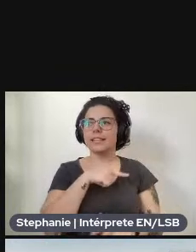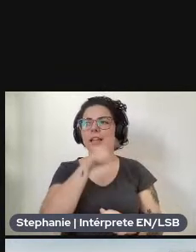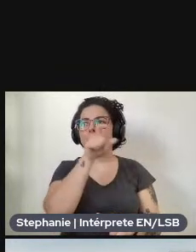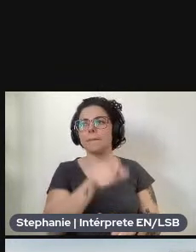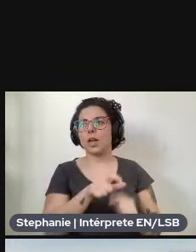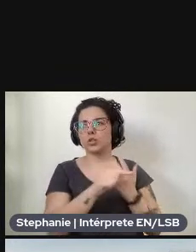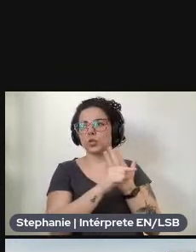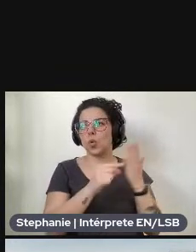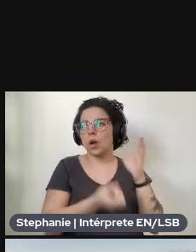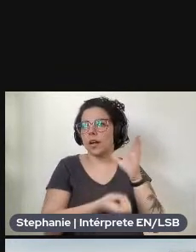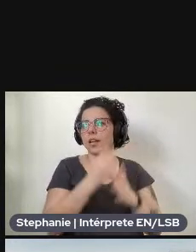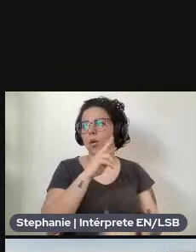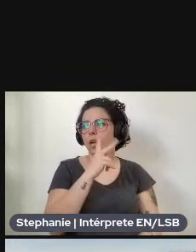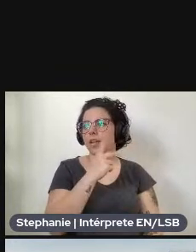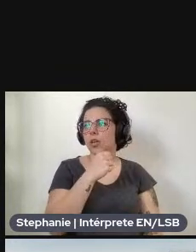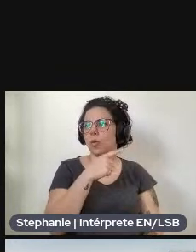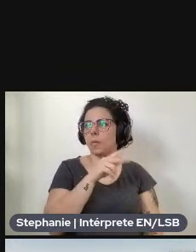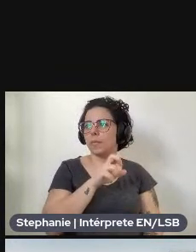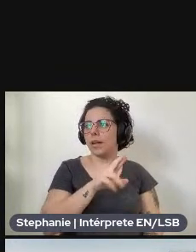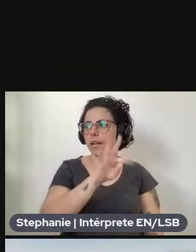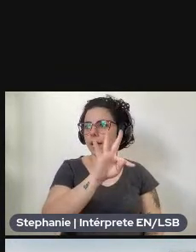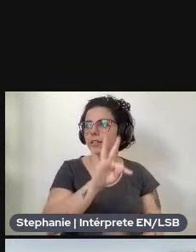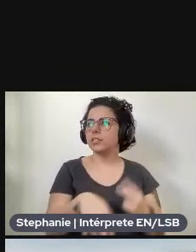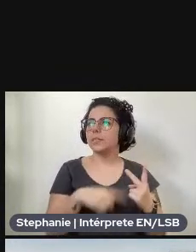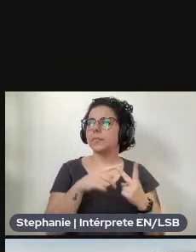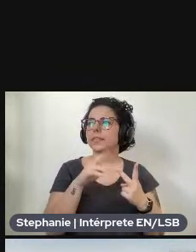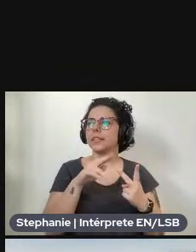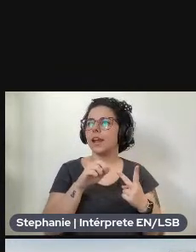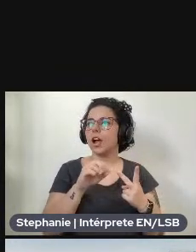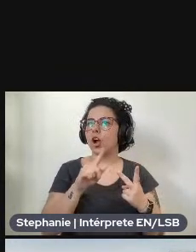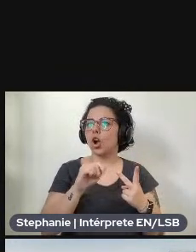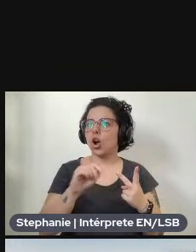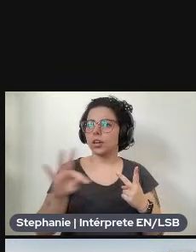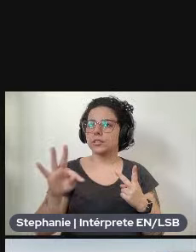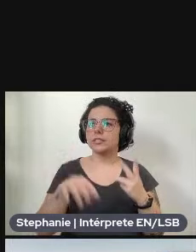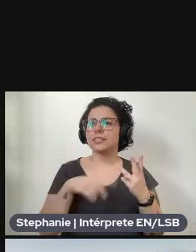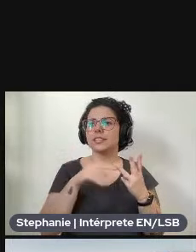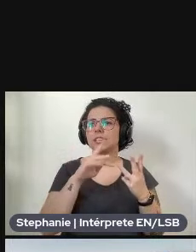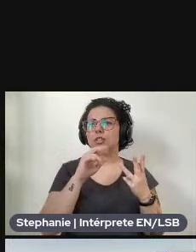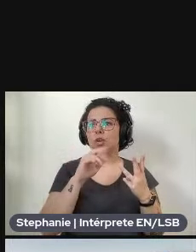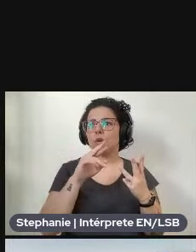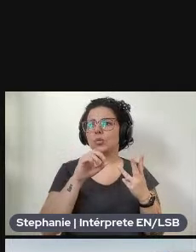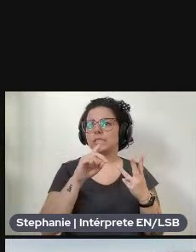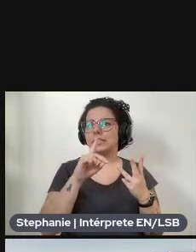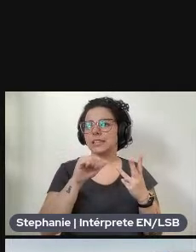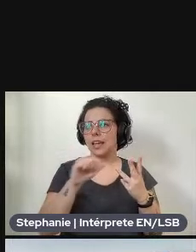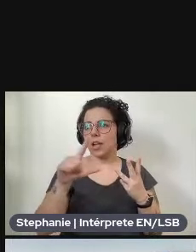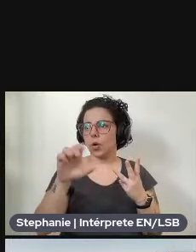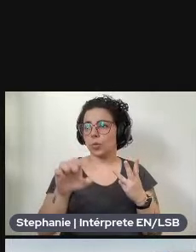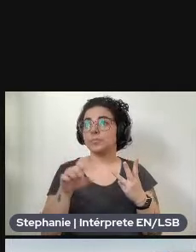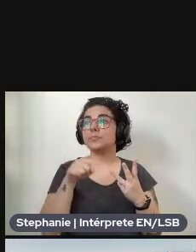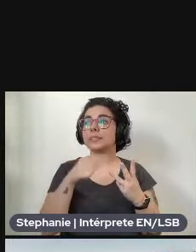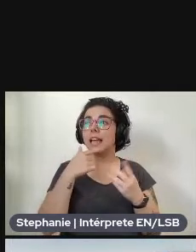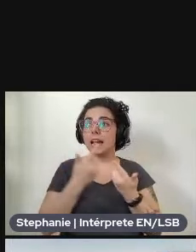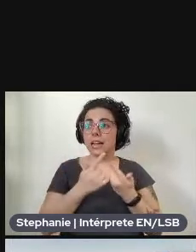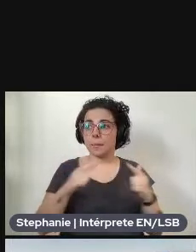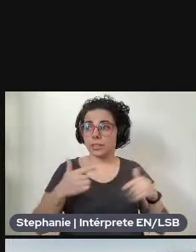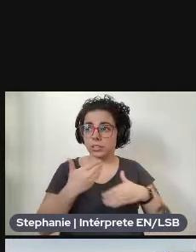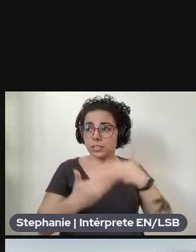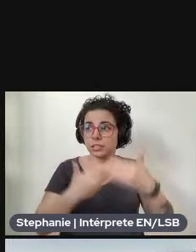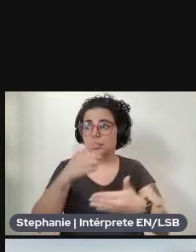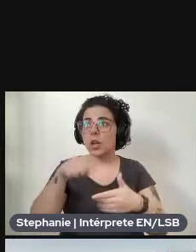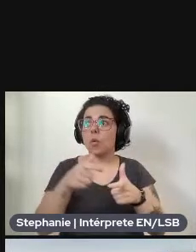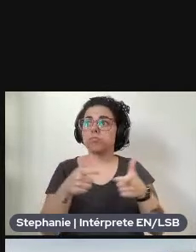Traugott and Trousdale. So as a consequence, grammaticalization research increasingly interacted, and it